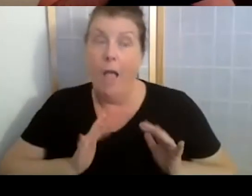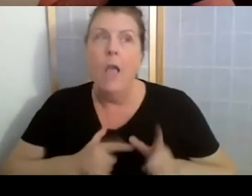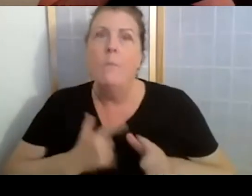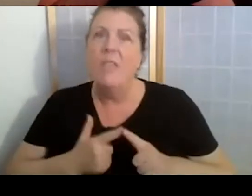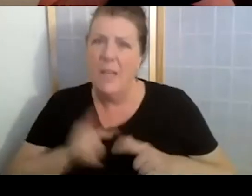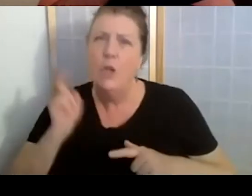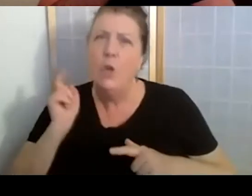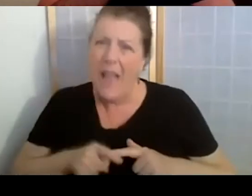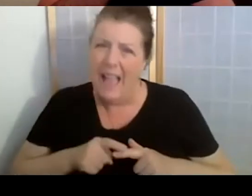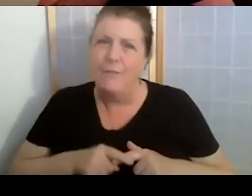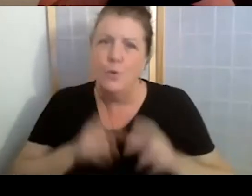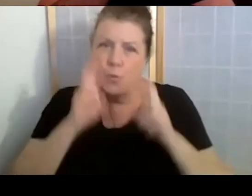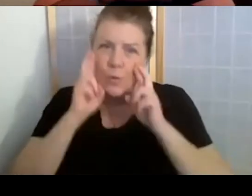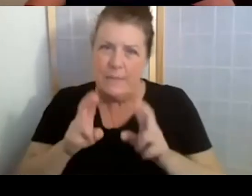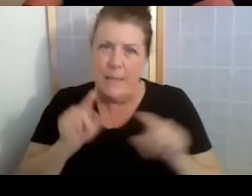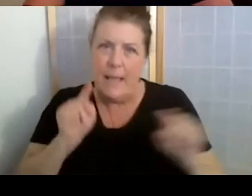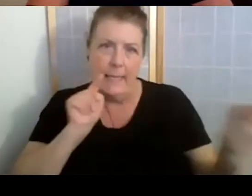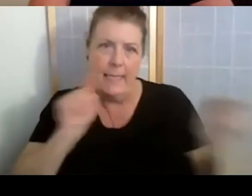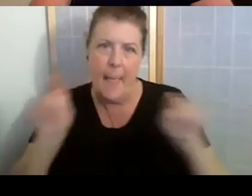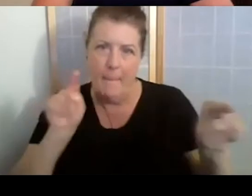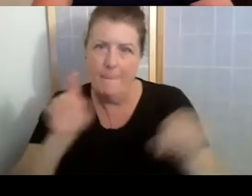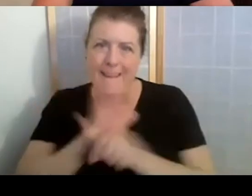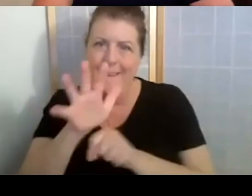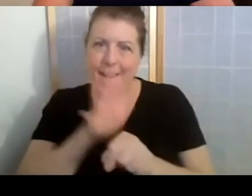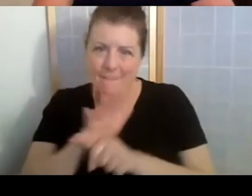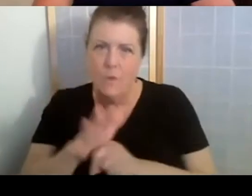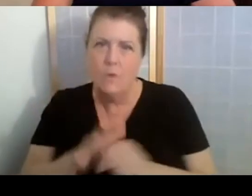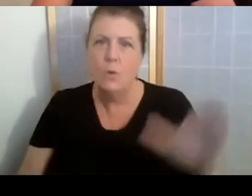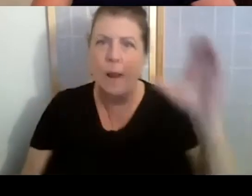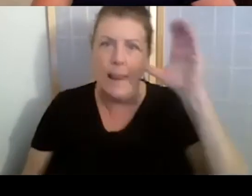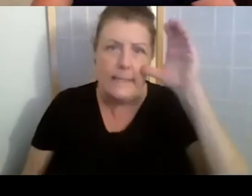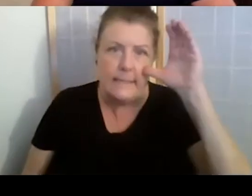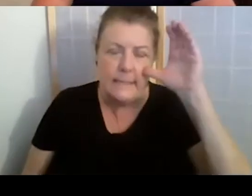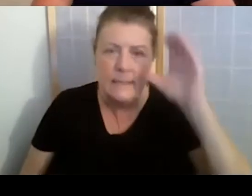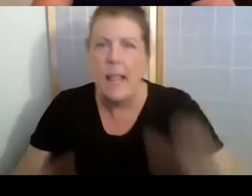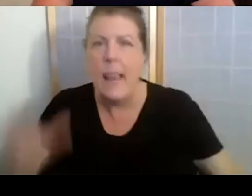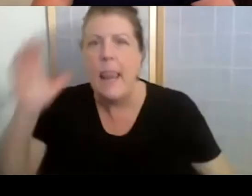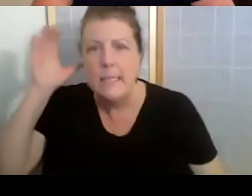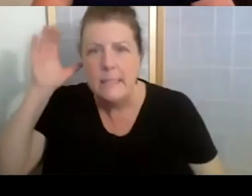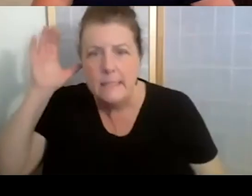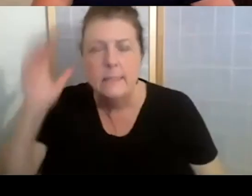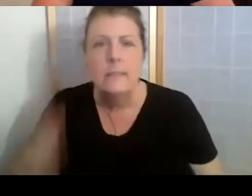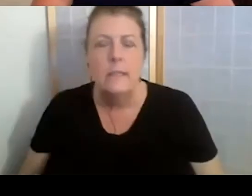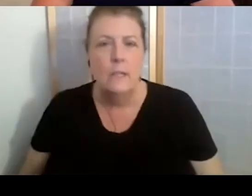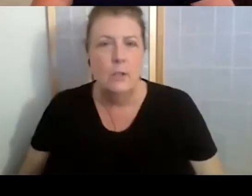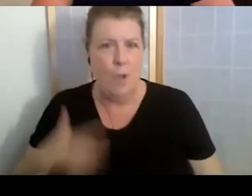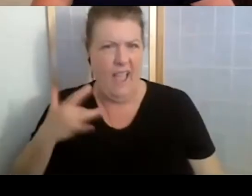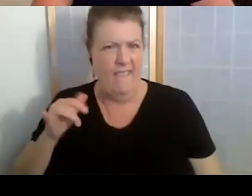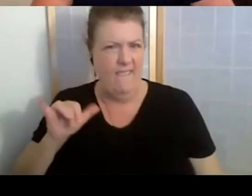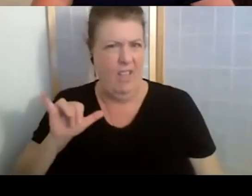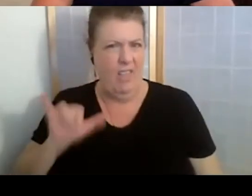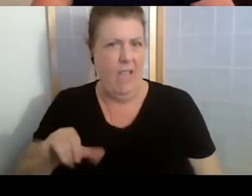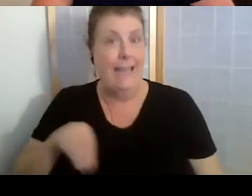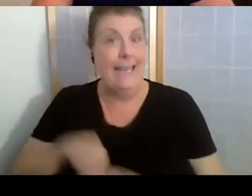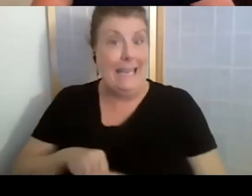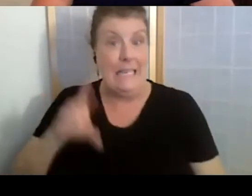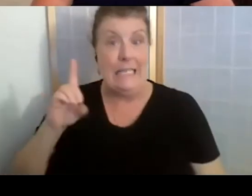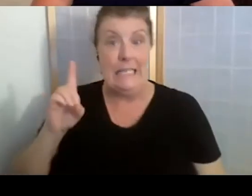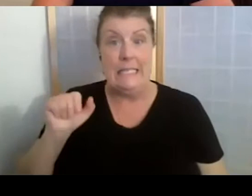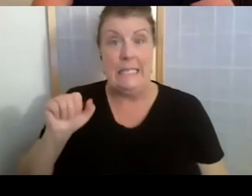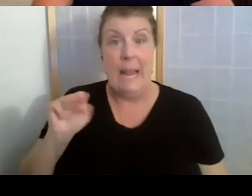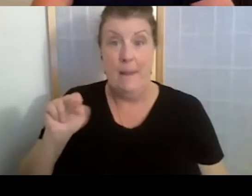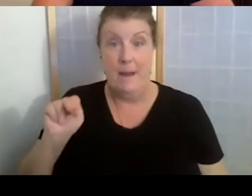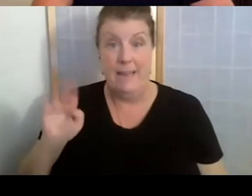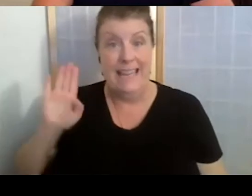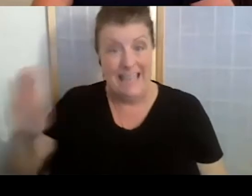think that I felt that in Damon's room very much. And this isn't